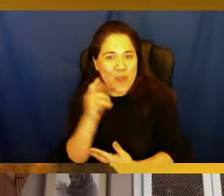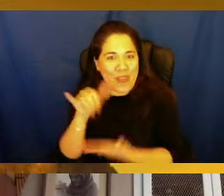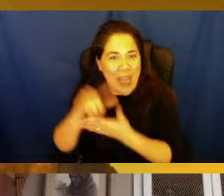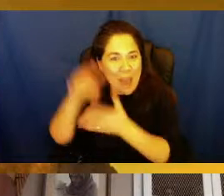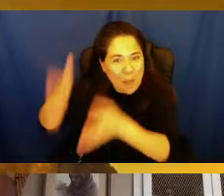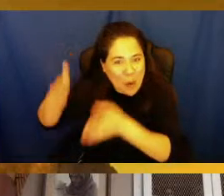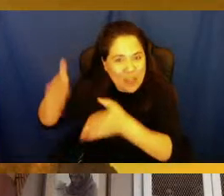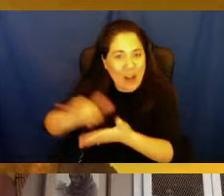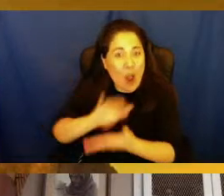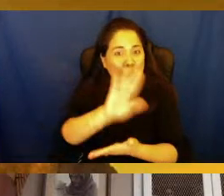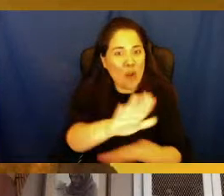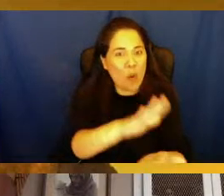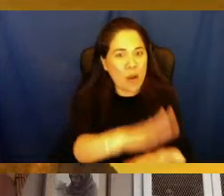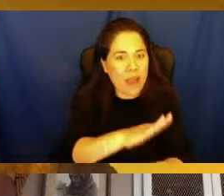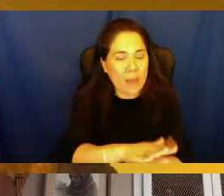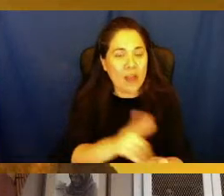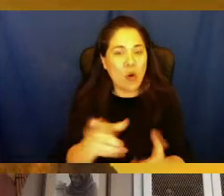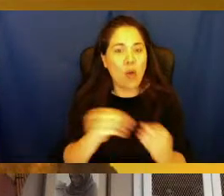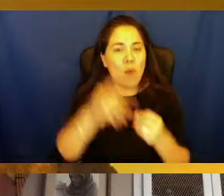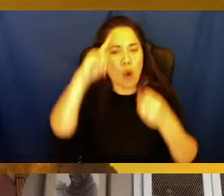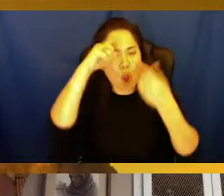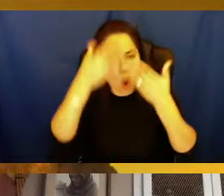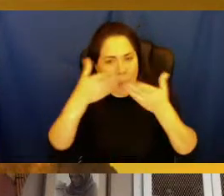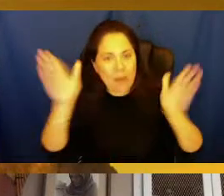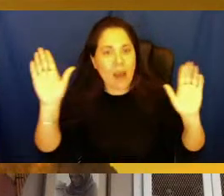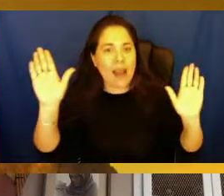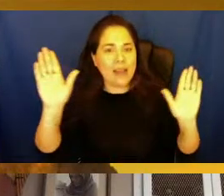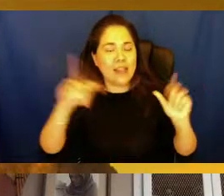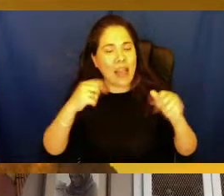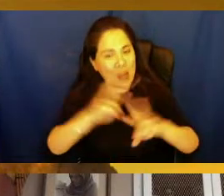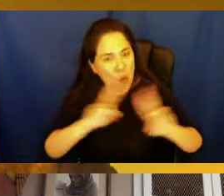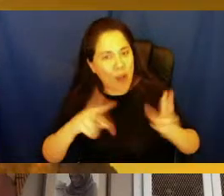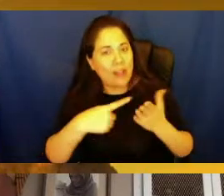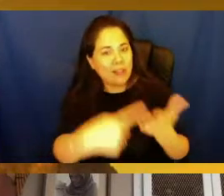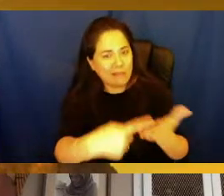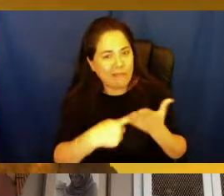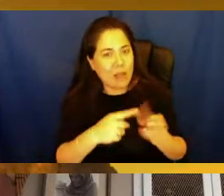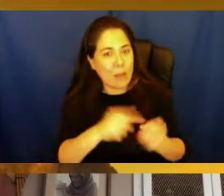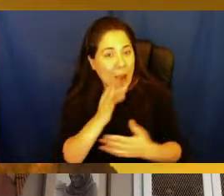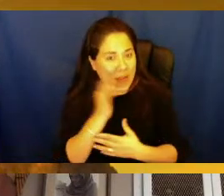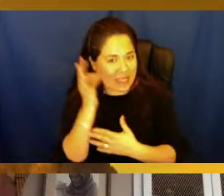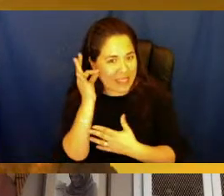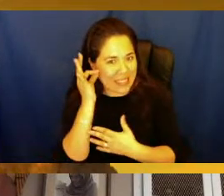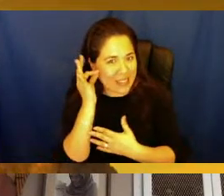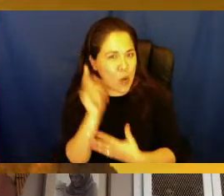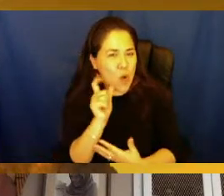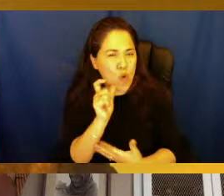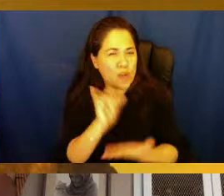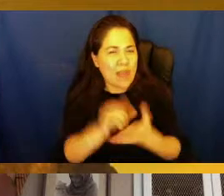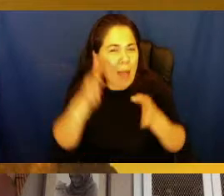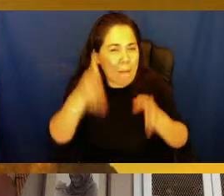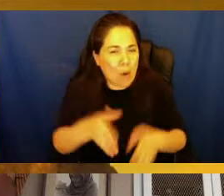open to the conversation. And then of course, the